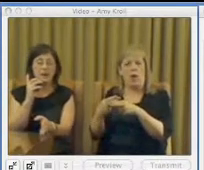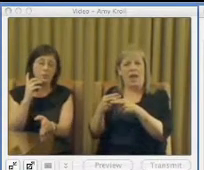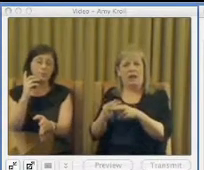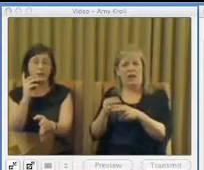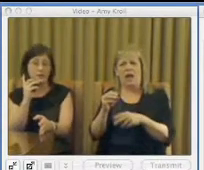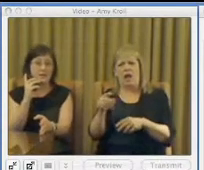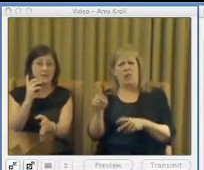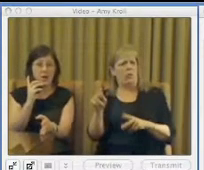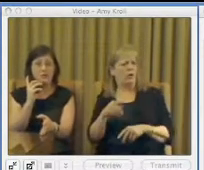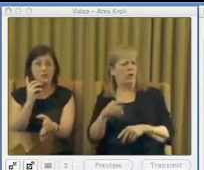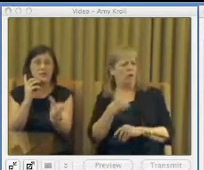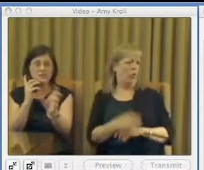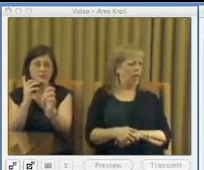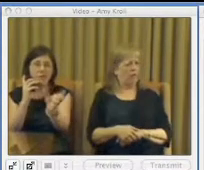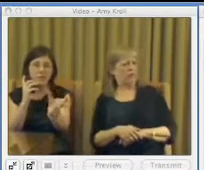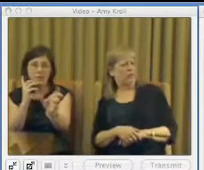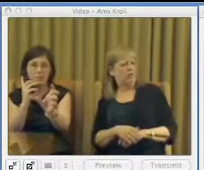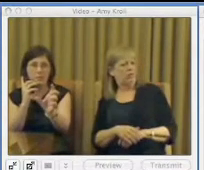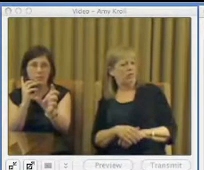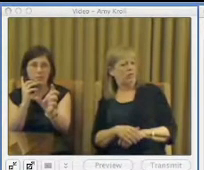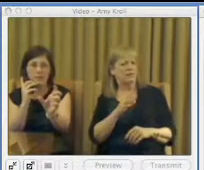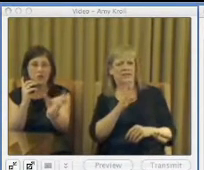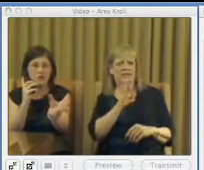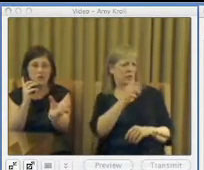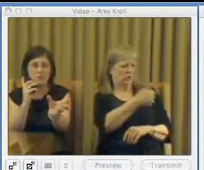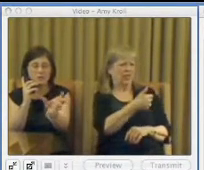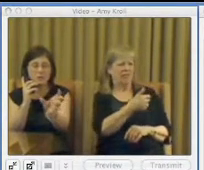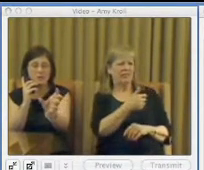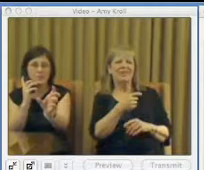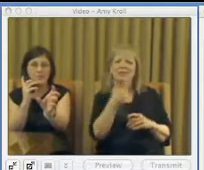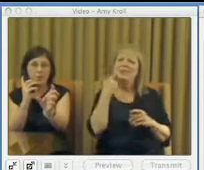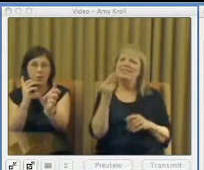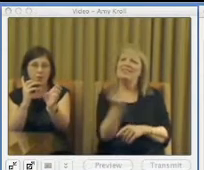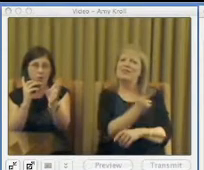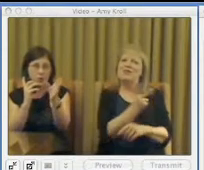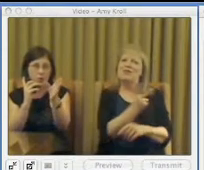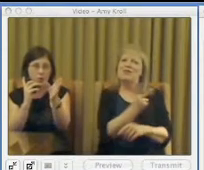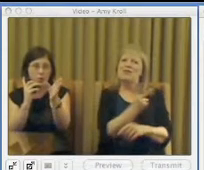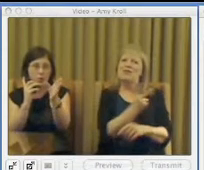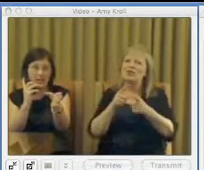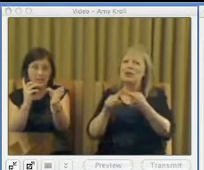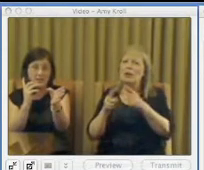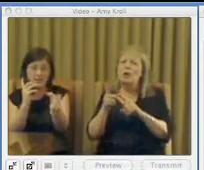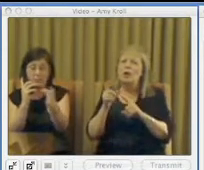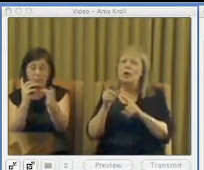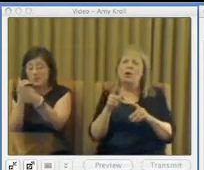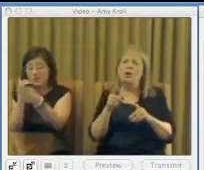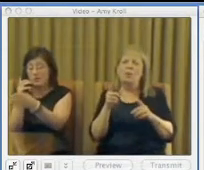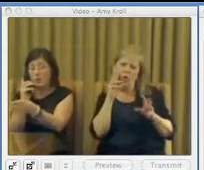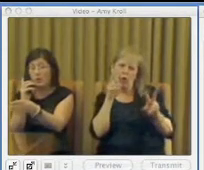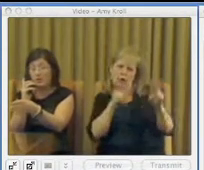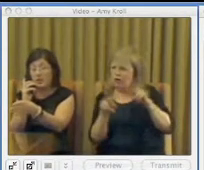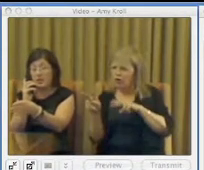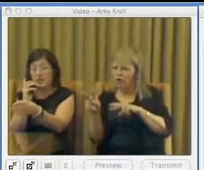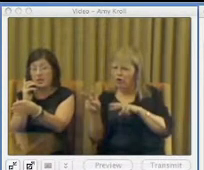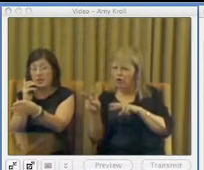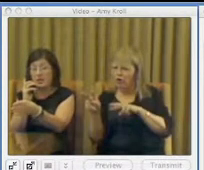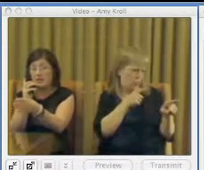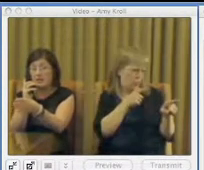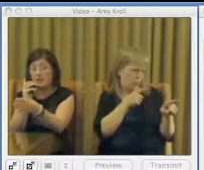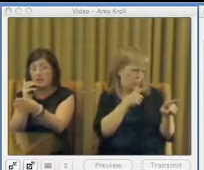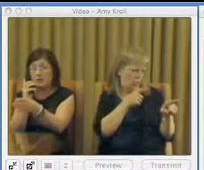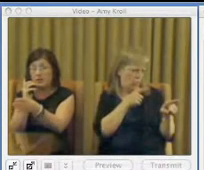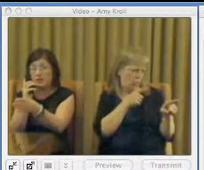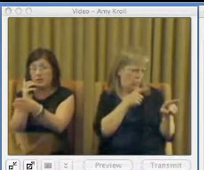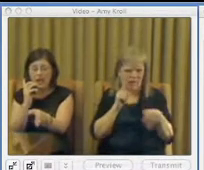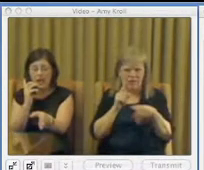and the response has been, well, speak for yourself. Because of the friendship, you know, you make a judgment on who person A is, the deaf person, and who